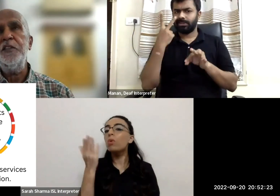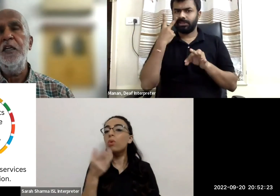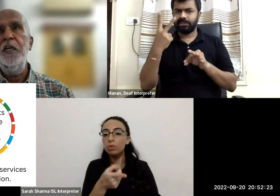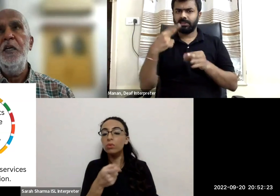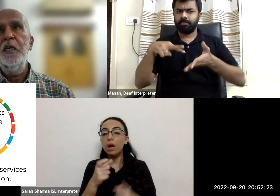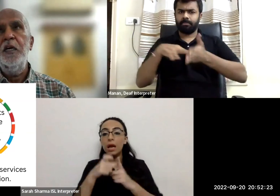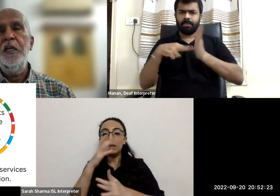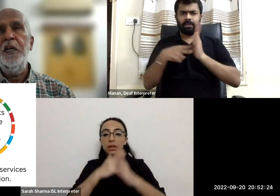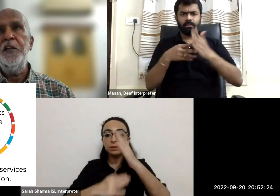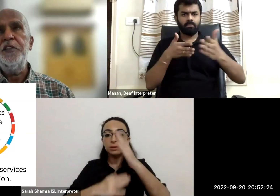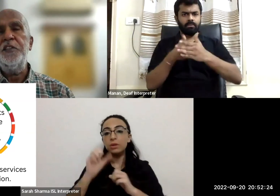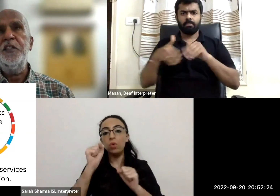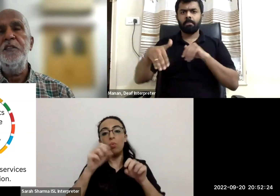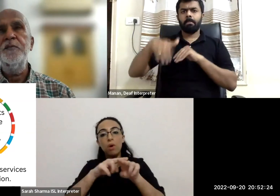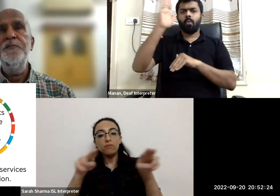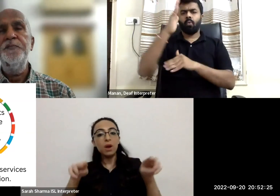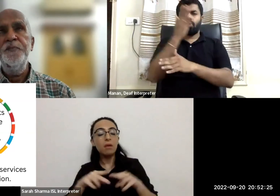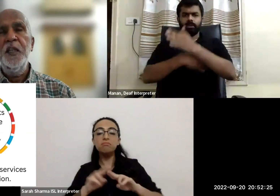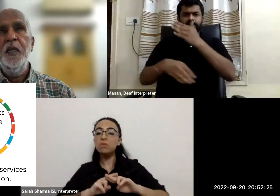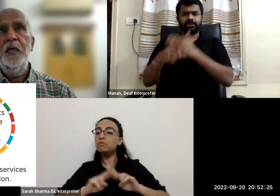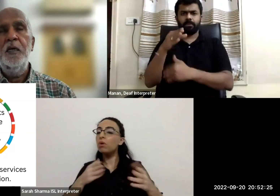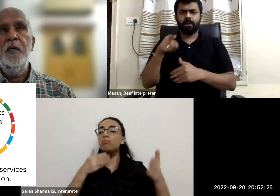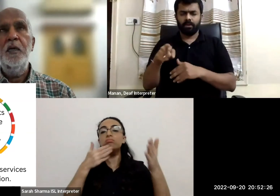their families and addressed.